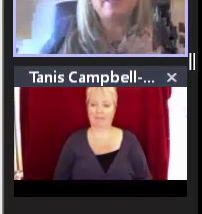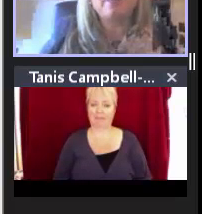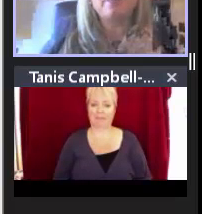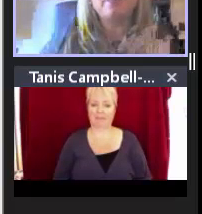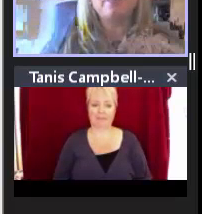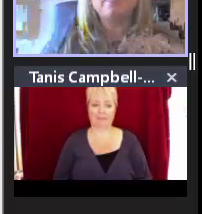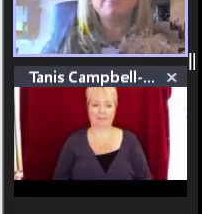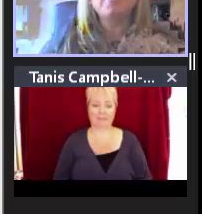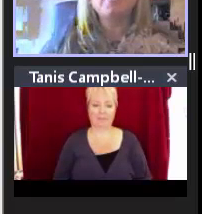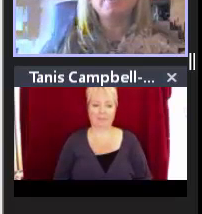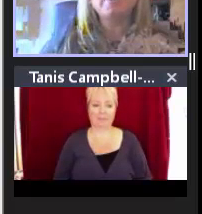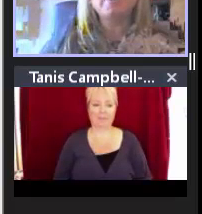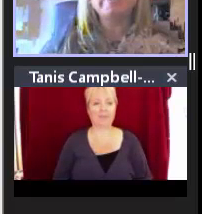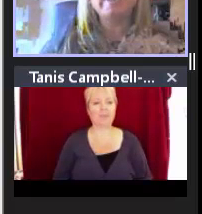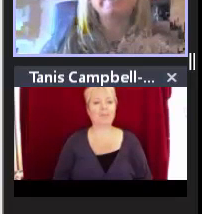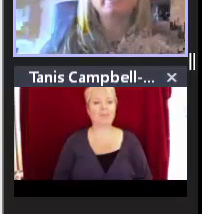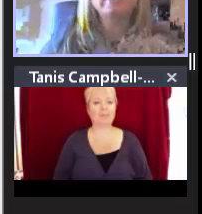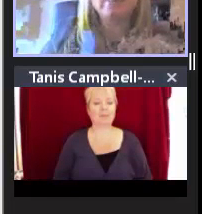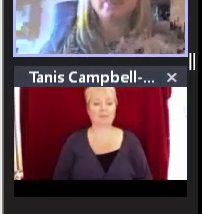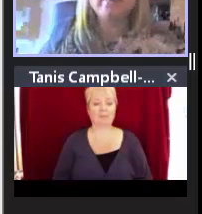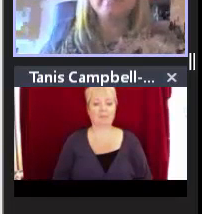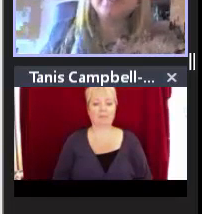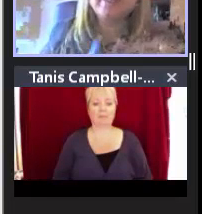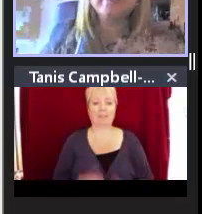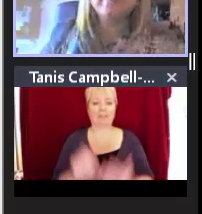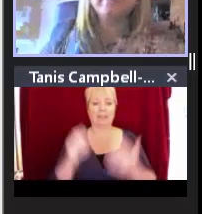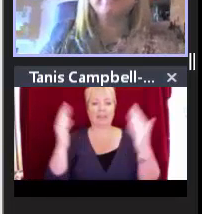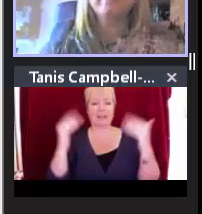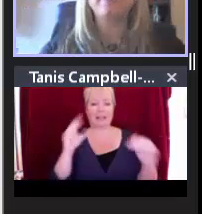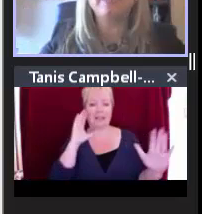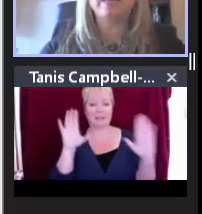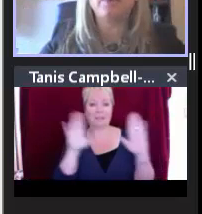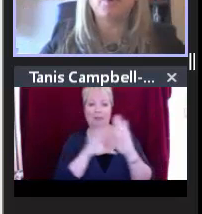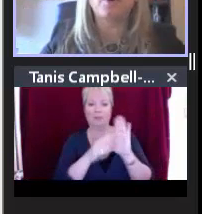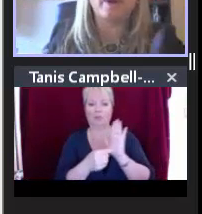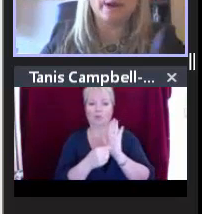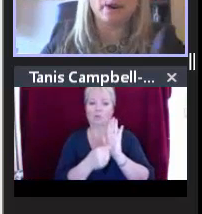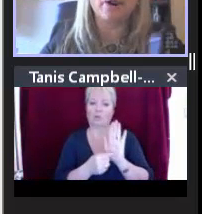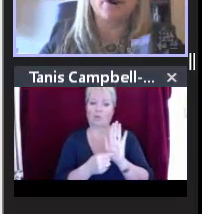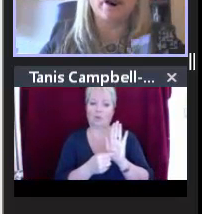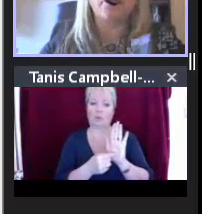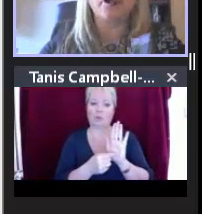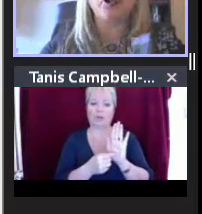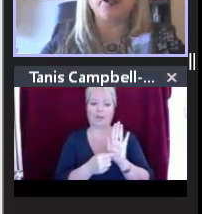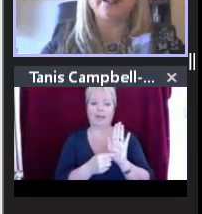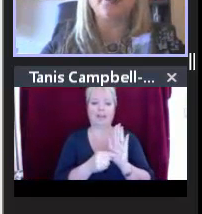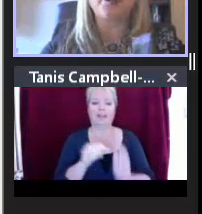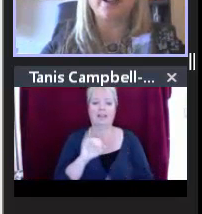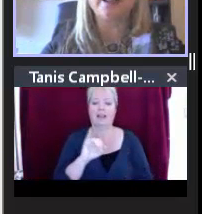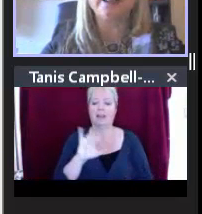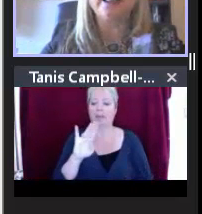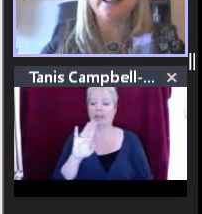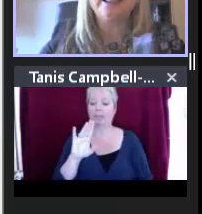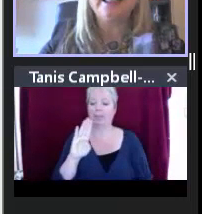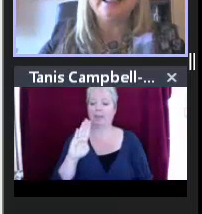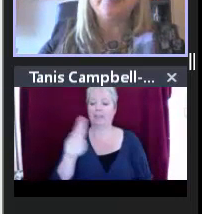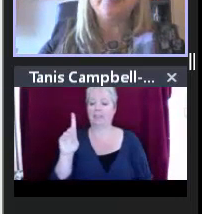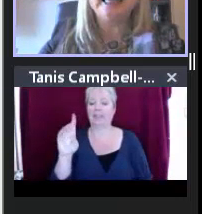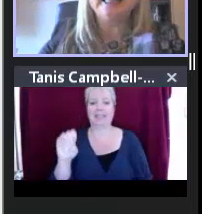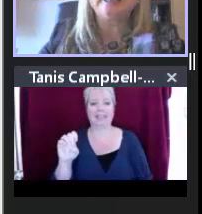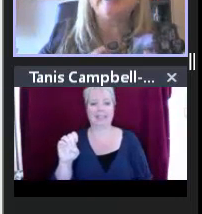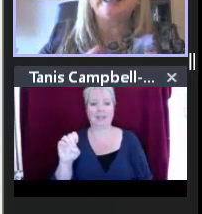at, this visual really shows that, doesn't it? Just what's achieved, particularly in the IBDE program, because there is a graduation